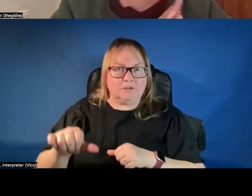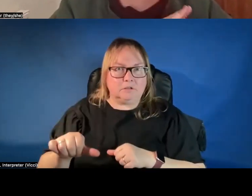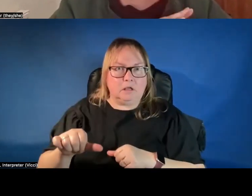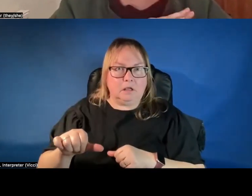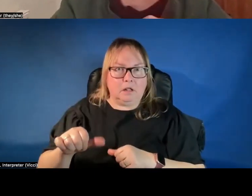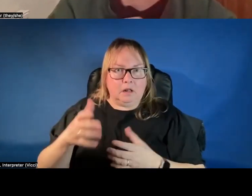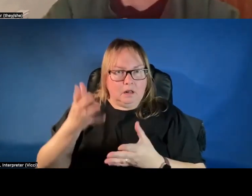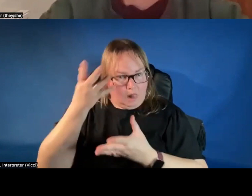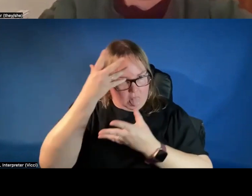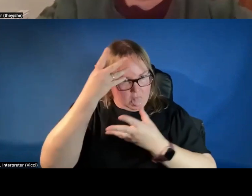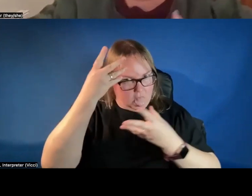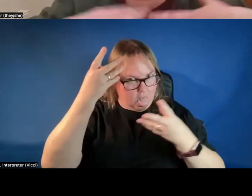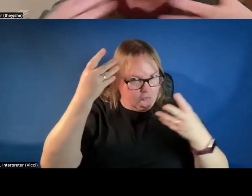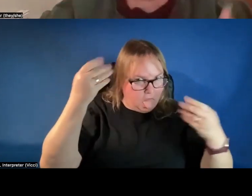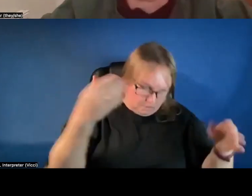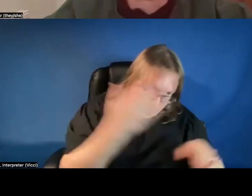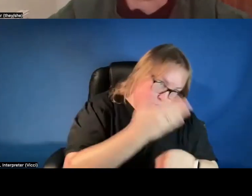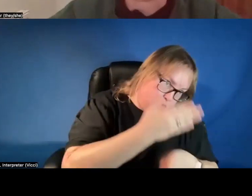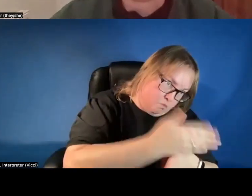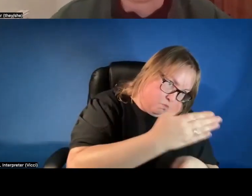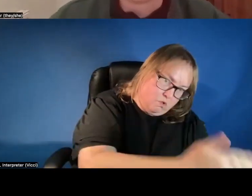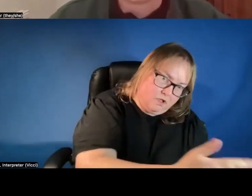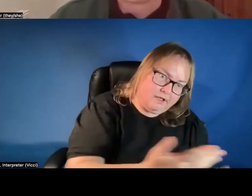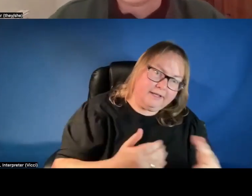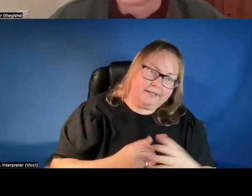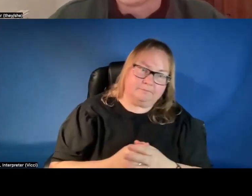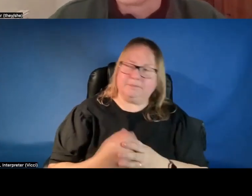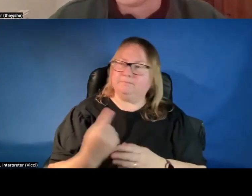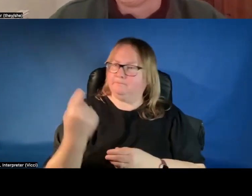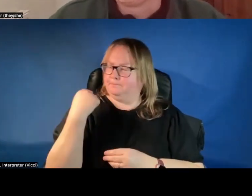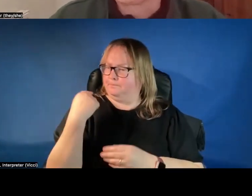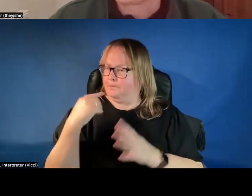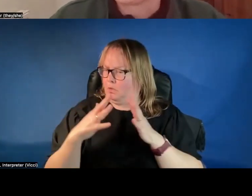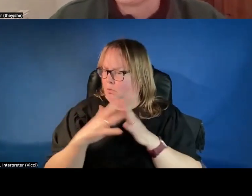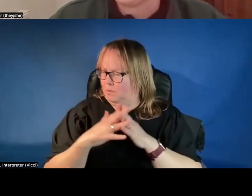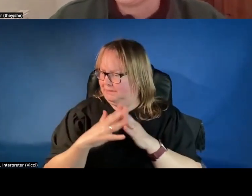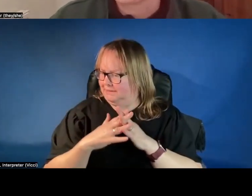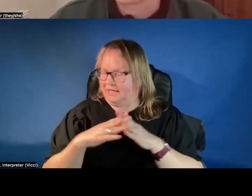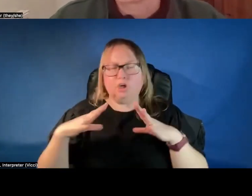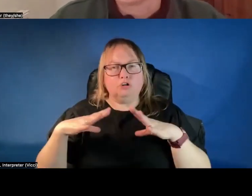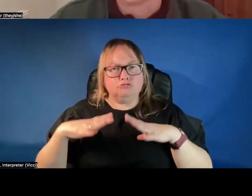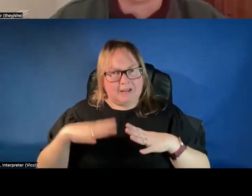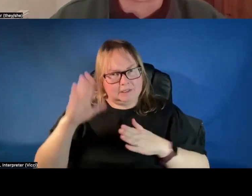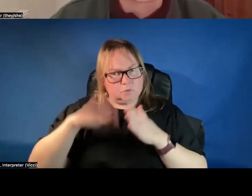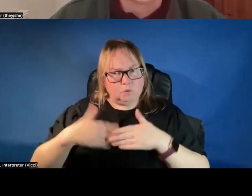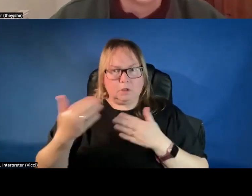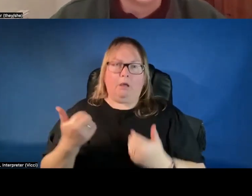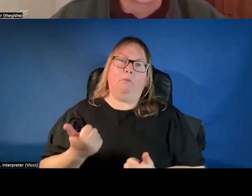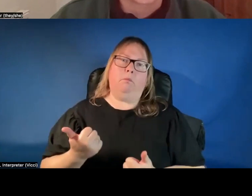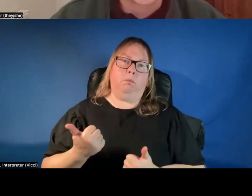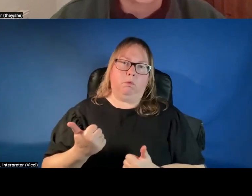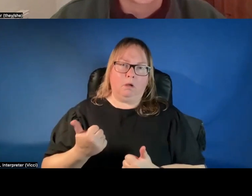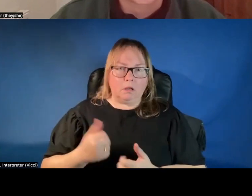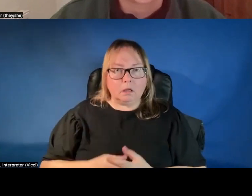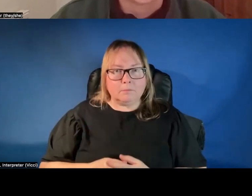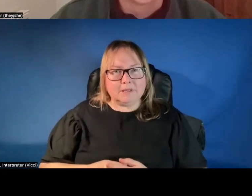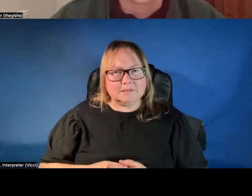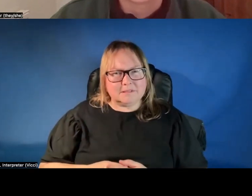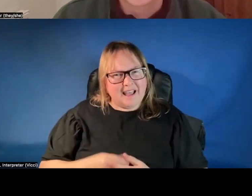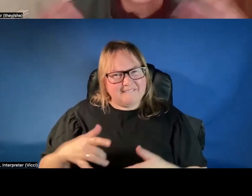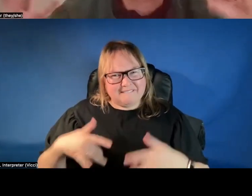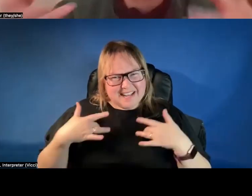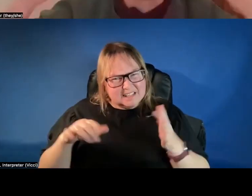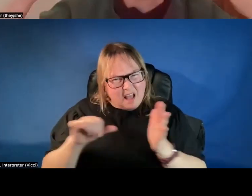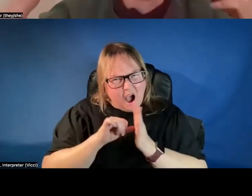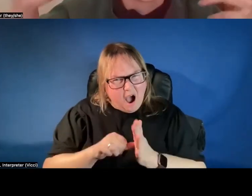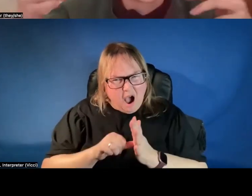on Monday, which was nice, but yeah, sometimes find it really difficult to turn the brain off, I guess, without like